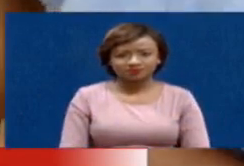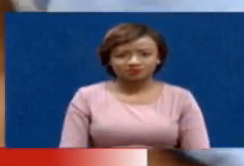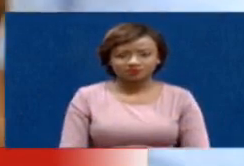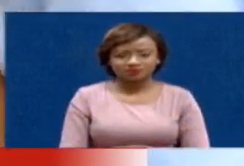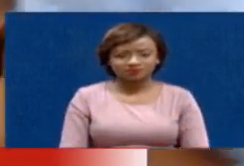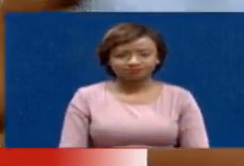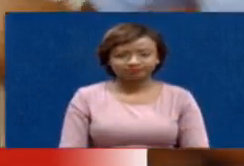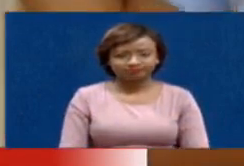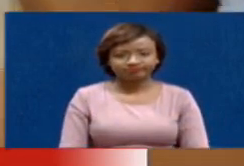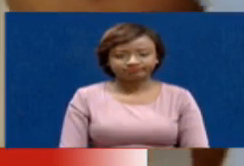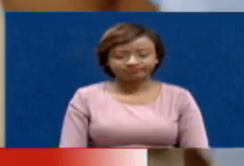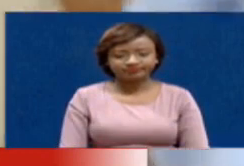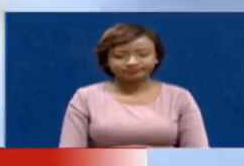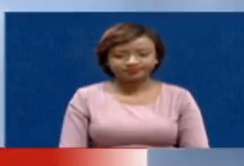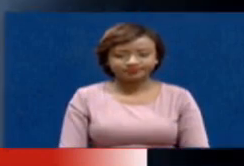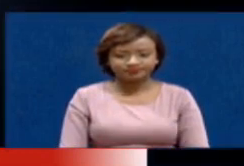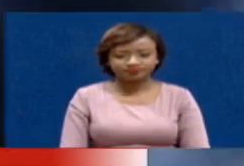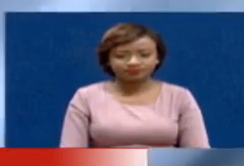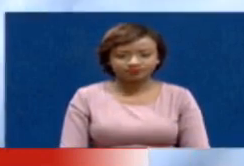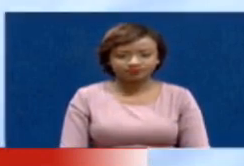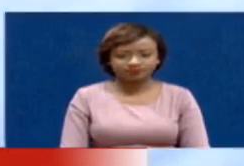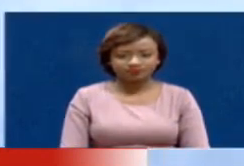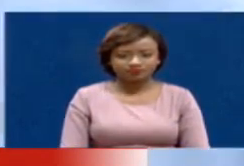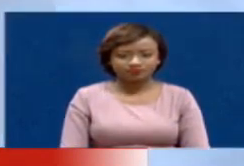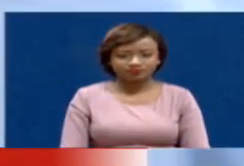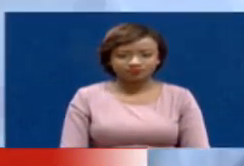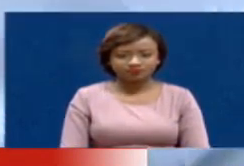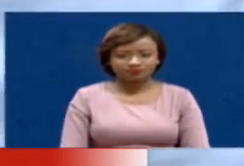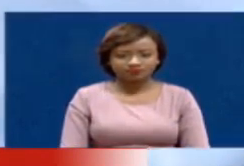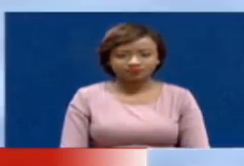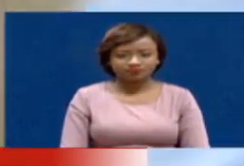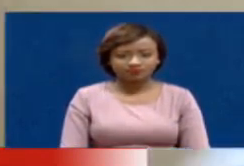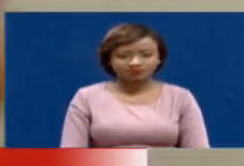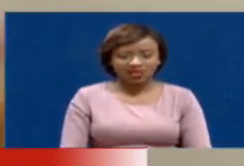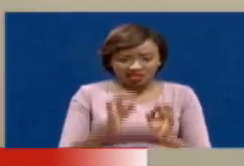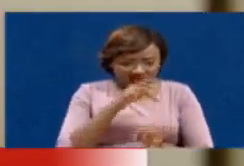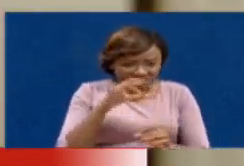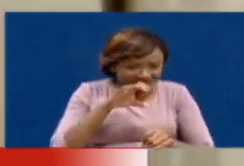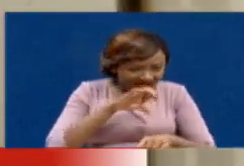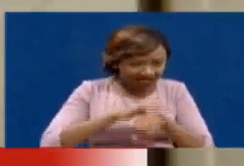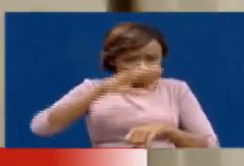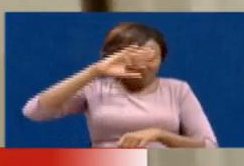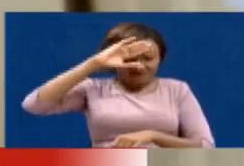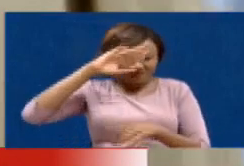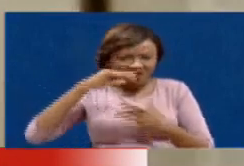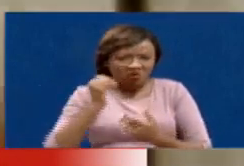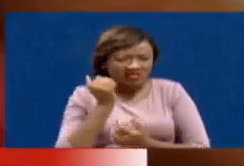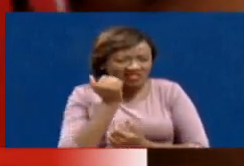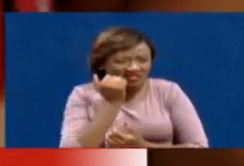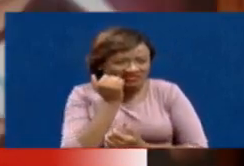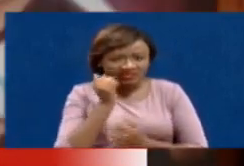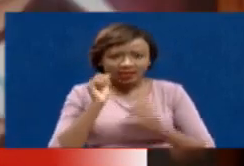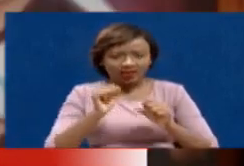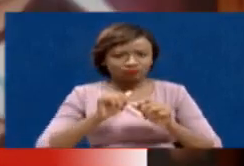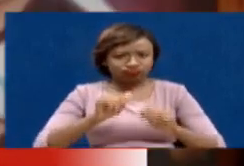listen. Listen, I'm talking to you. The slightest fever or illness can trigger serious convulsions in